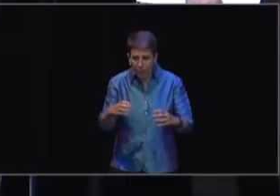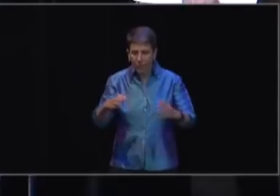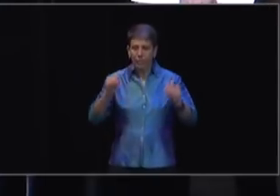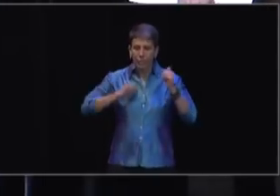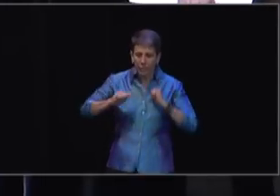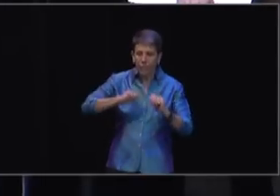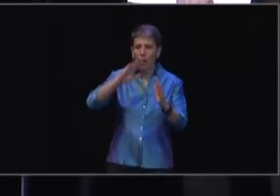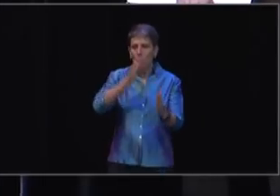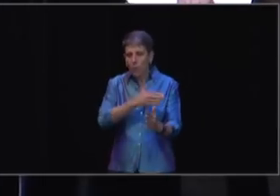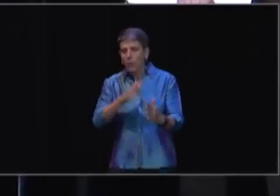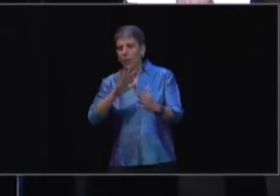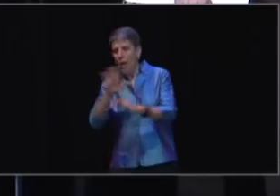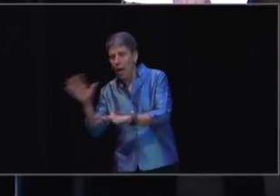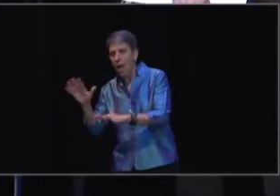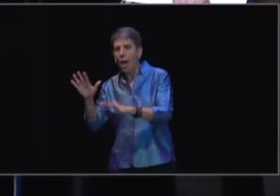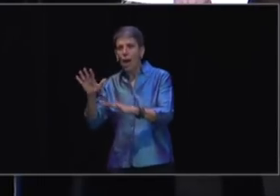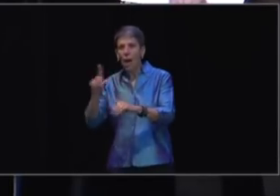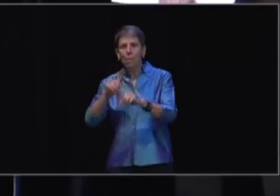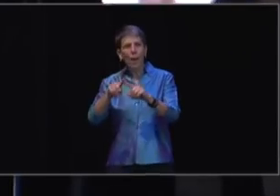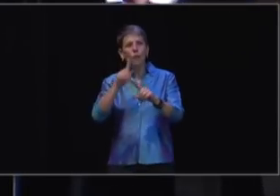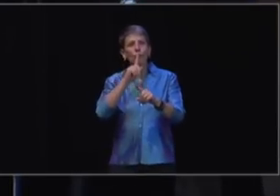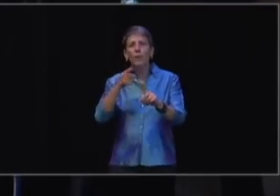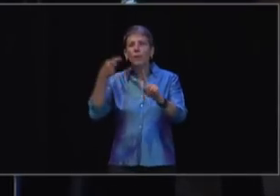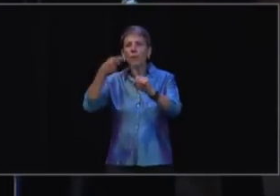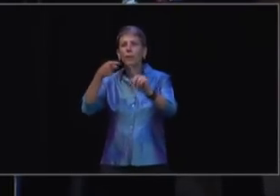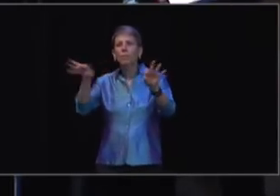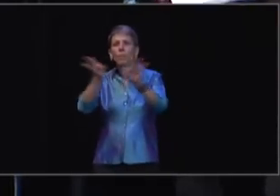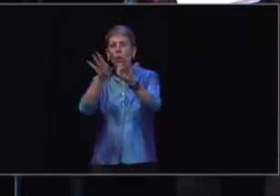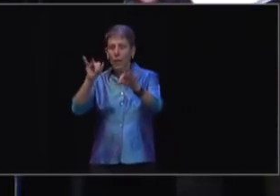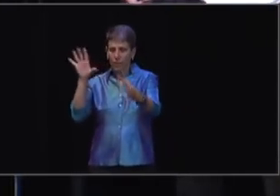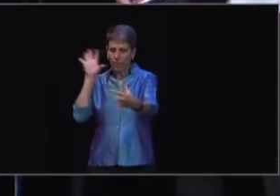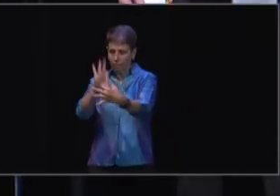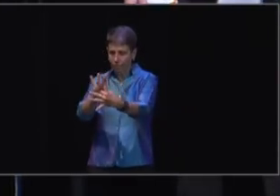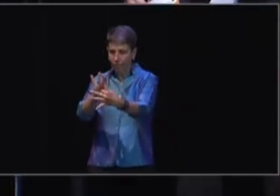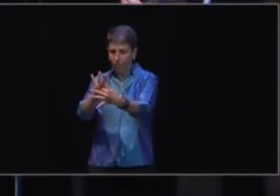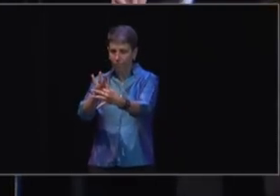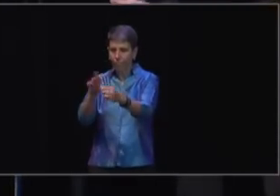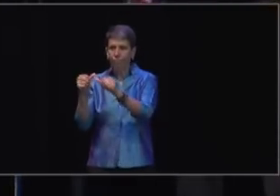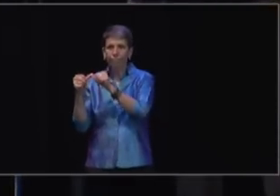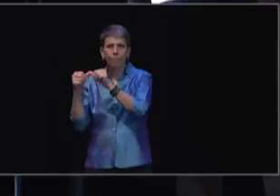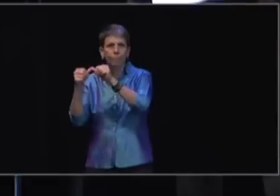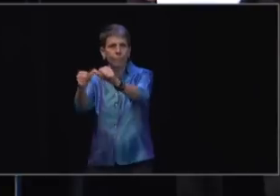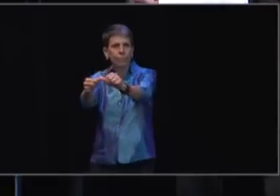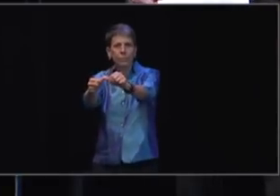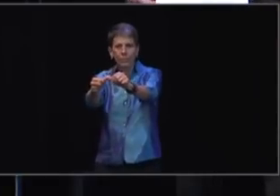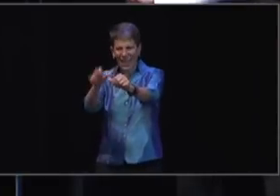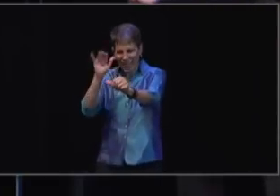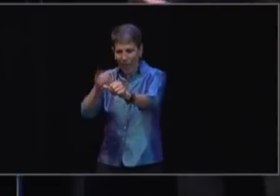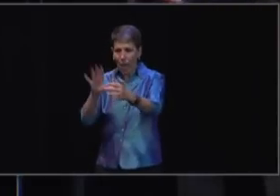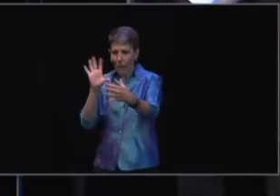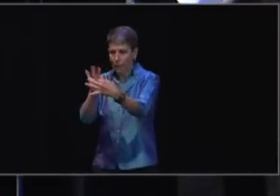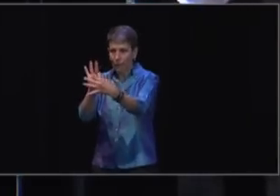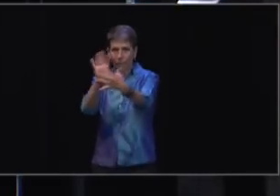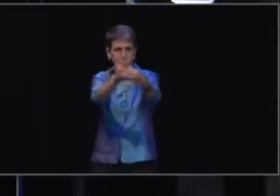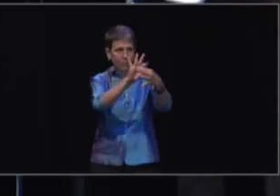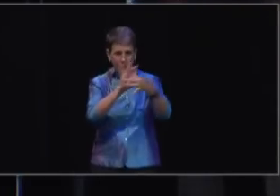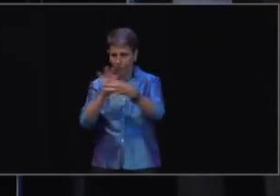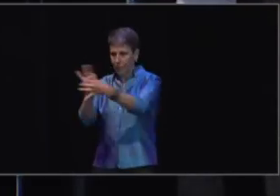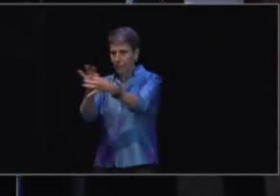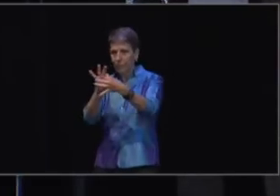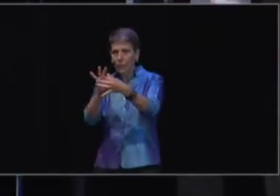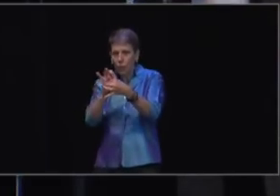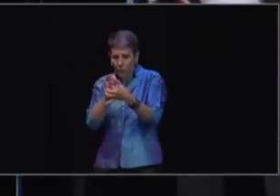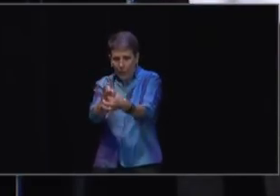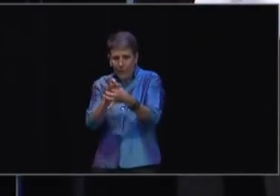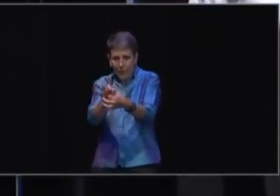the connections that we can make with each other that are lifelong, because that's the political work that we're doing. We talk